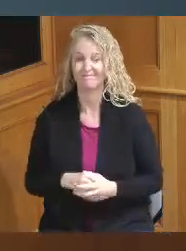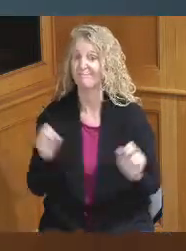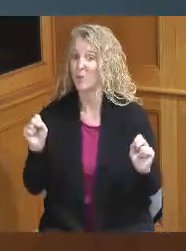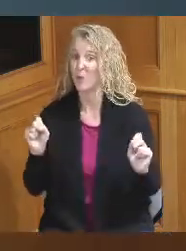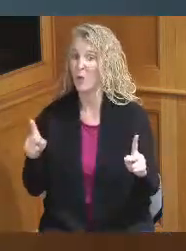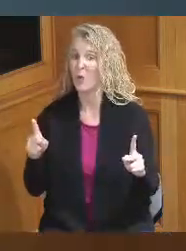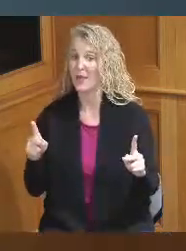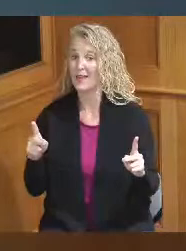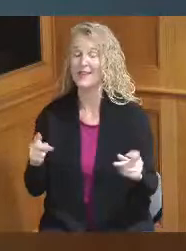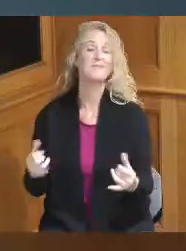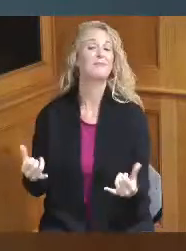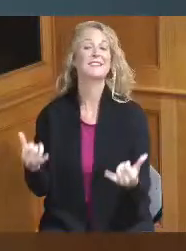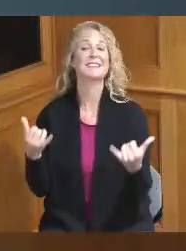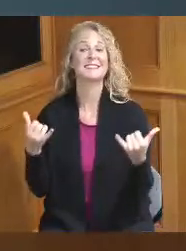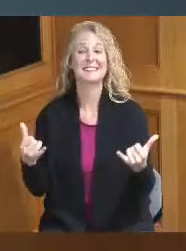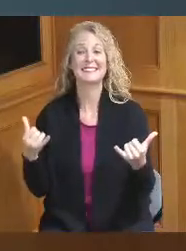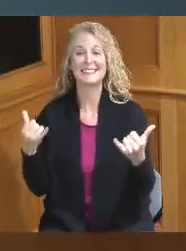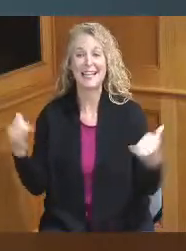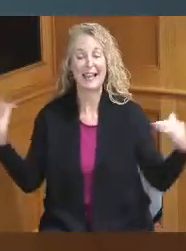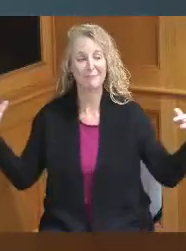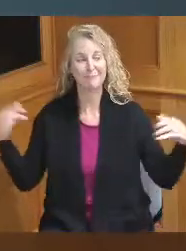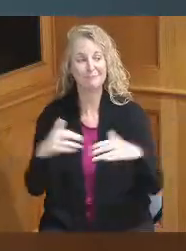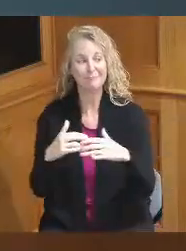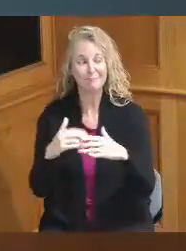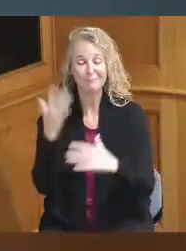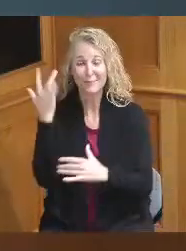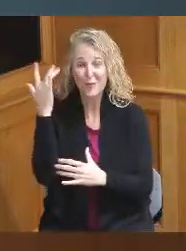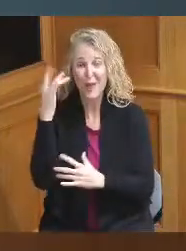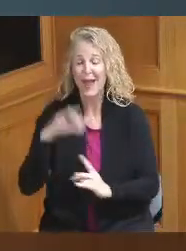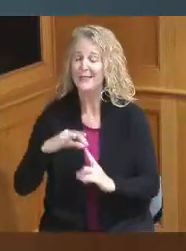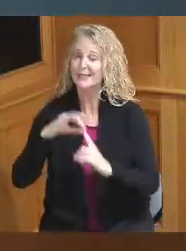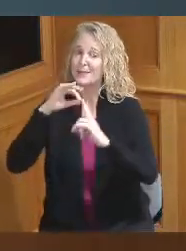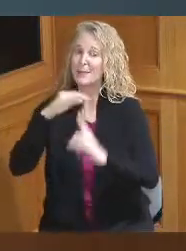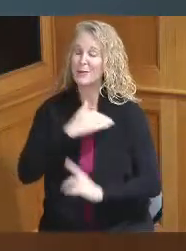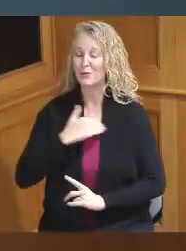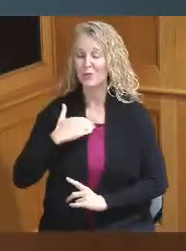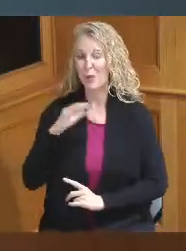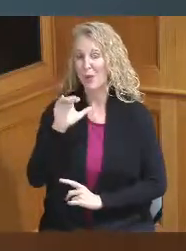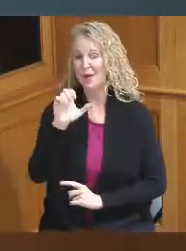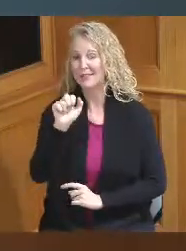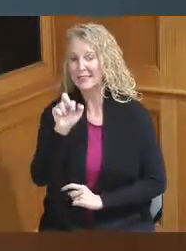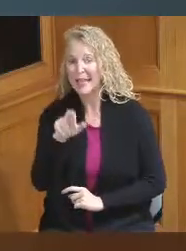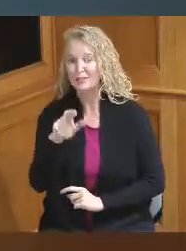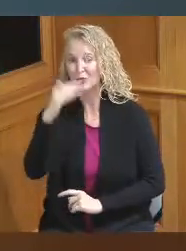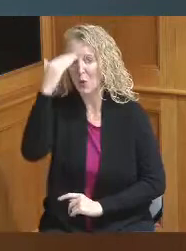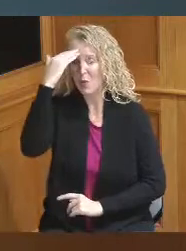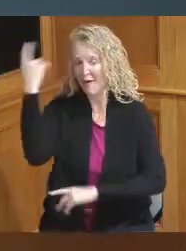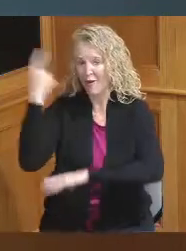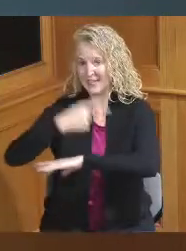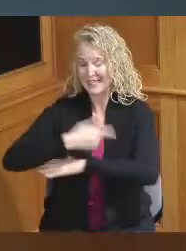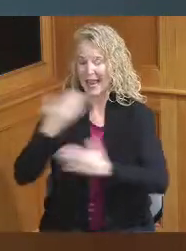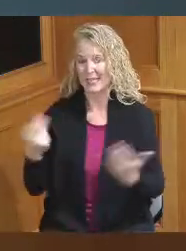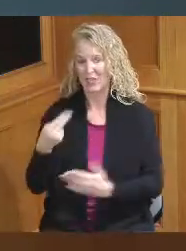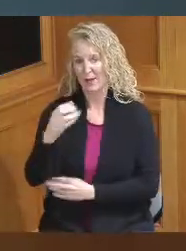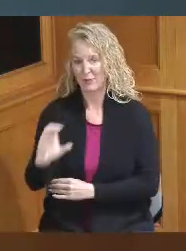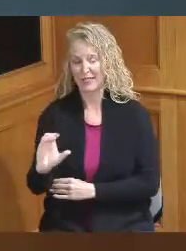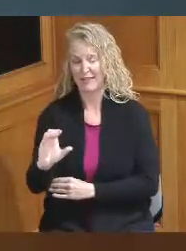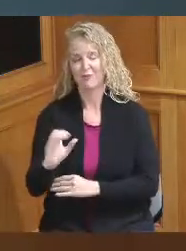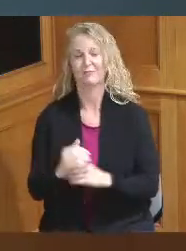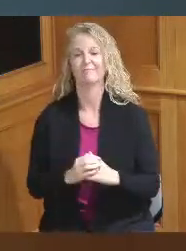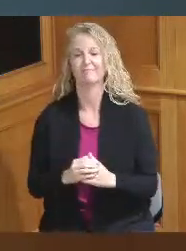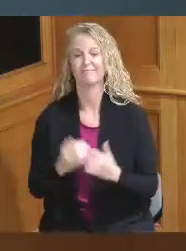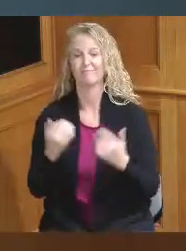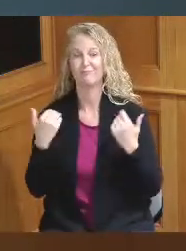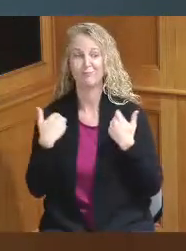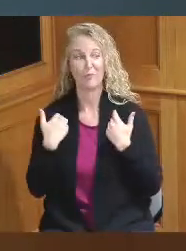Okay. Today we're here for our special Breast Cancer Awareness Day in Hamilton County. And we have